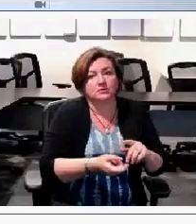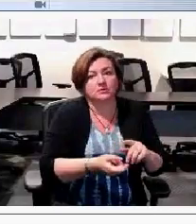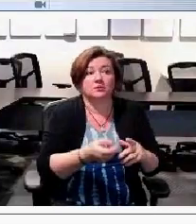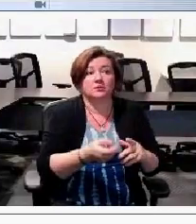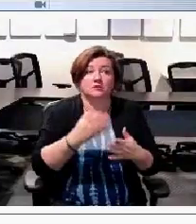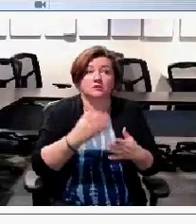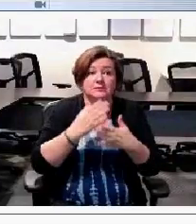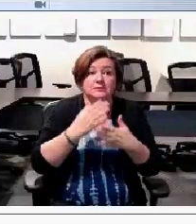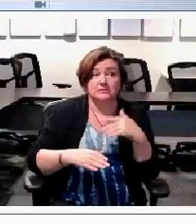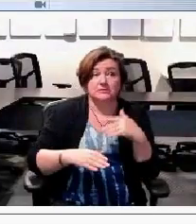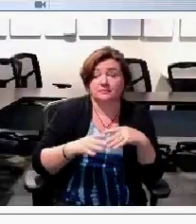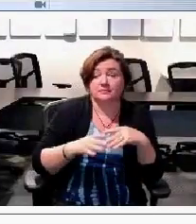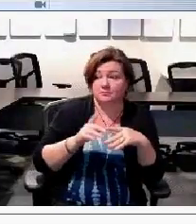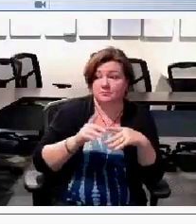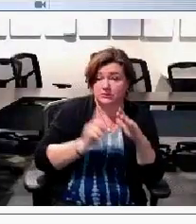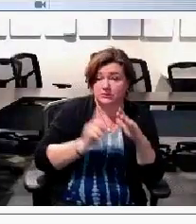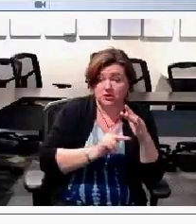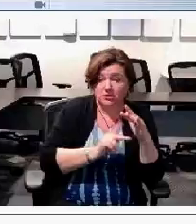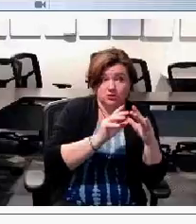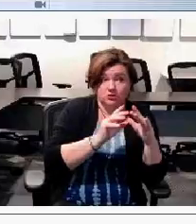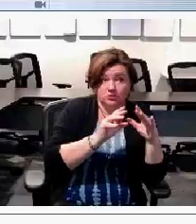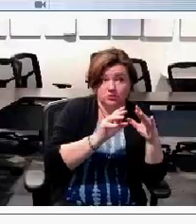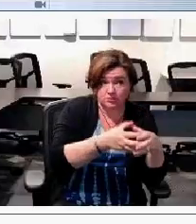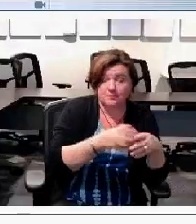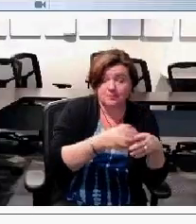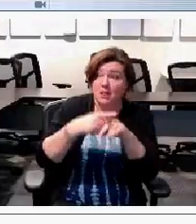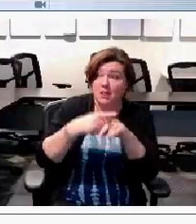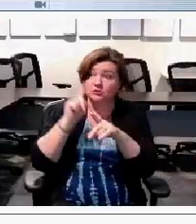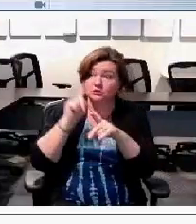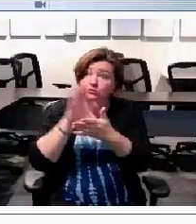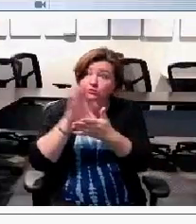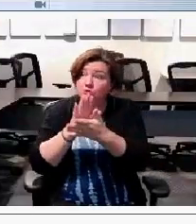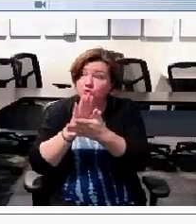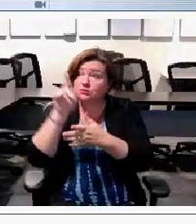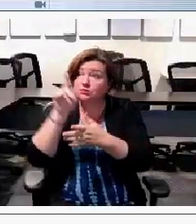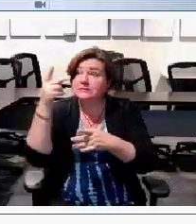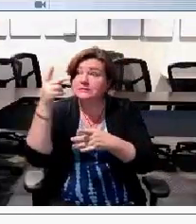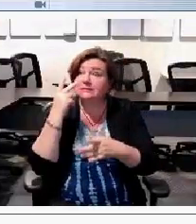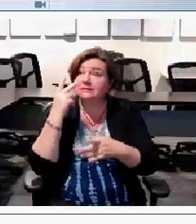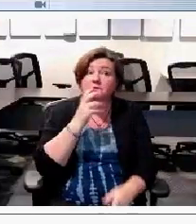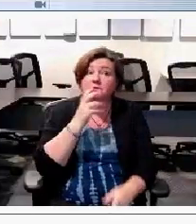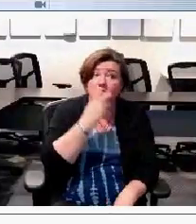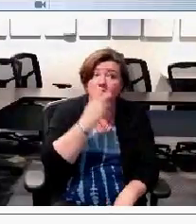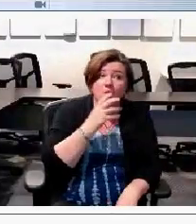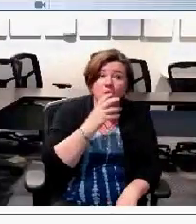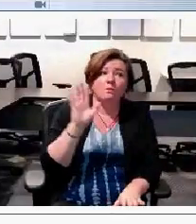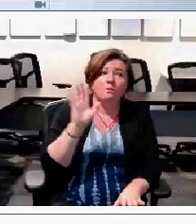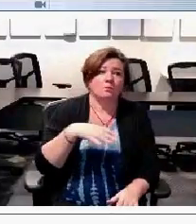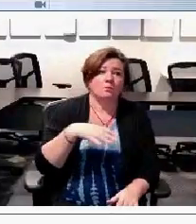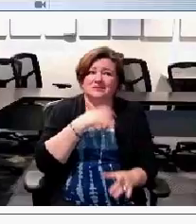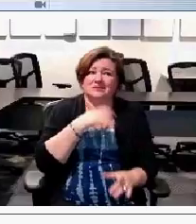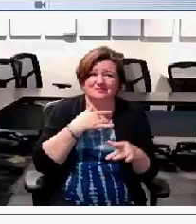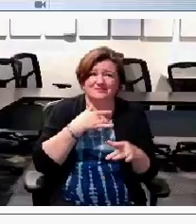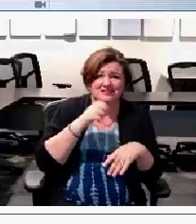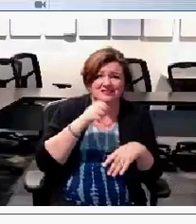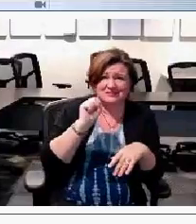and the speech pathologist at school is seeing them. Their needs are not so great that we need to continue